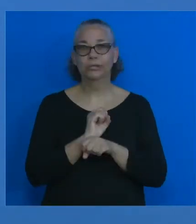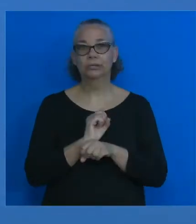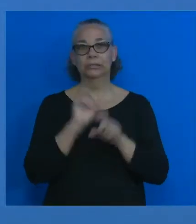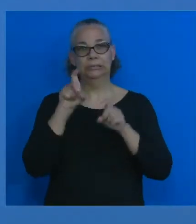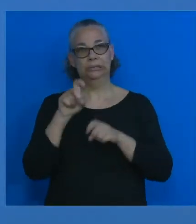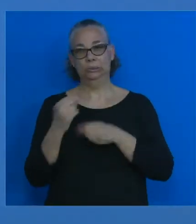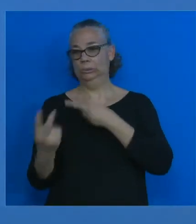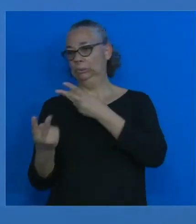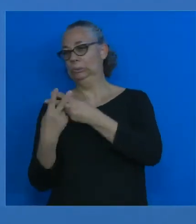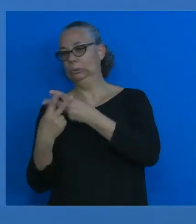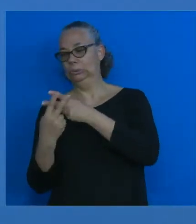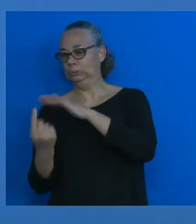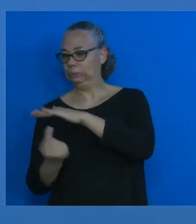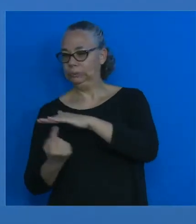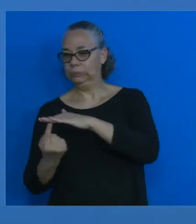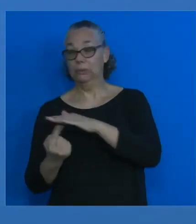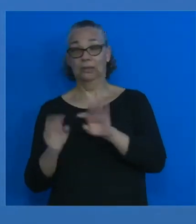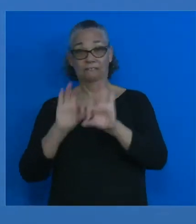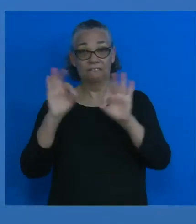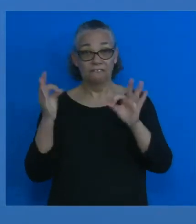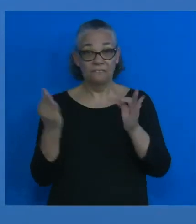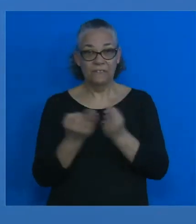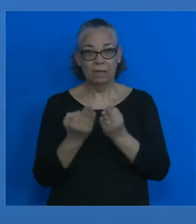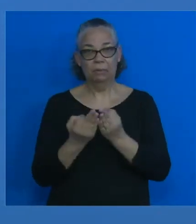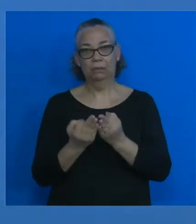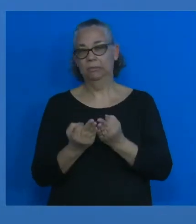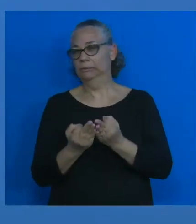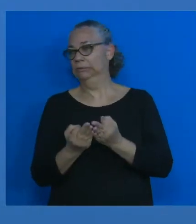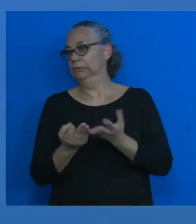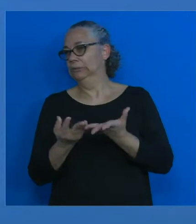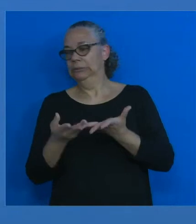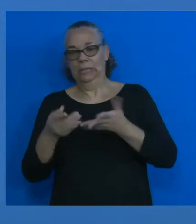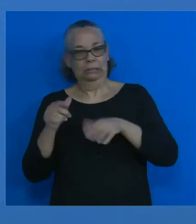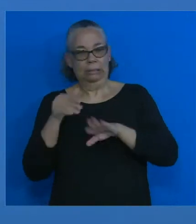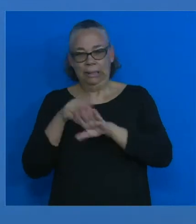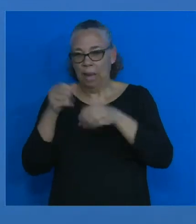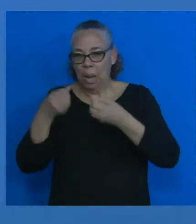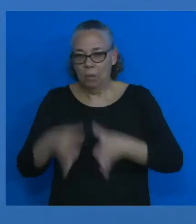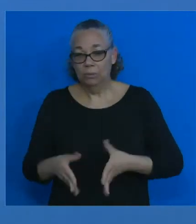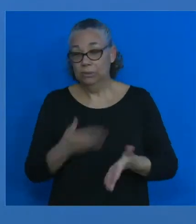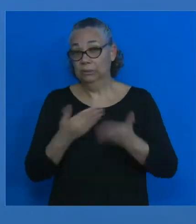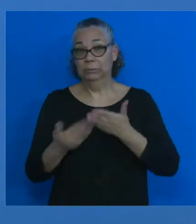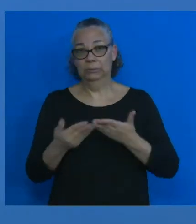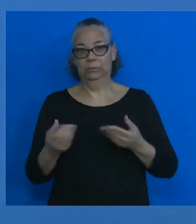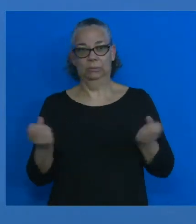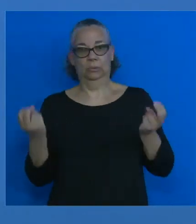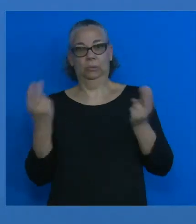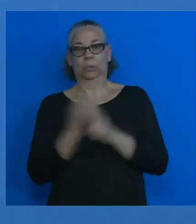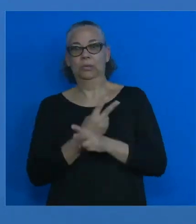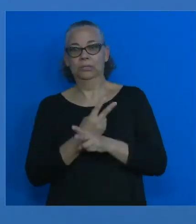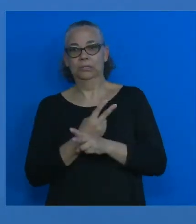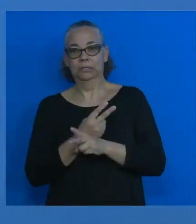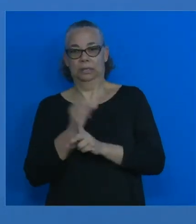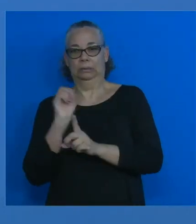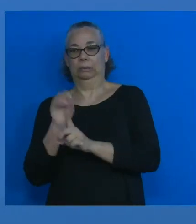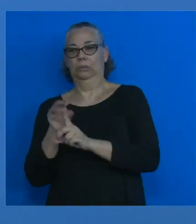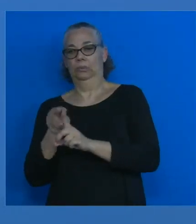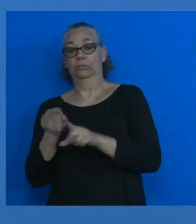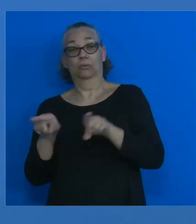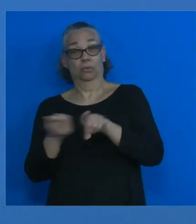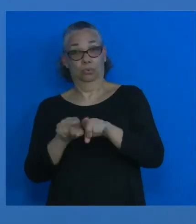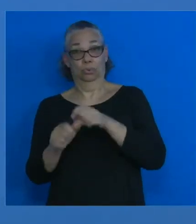exposed everyone. Their family will be inconvenienced, or worse, they may be exposed and may be at